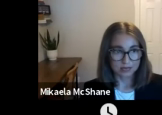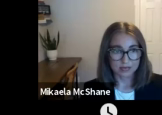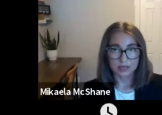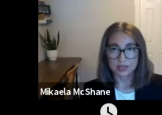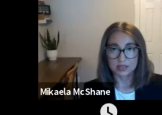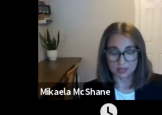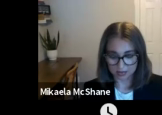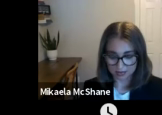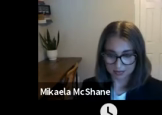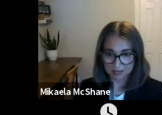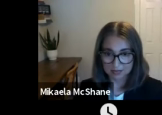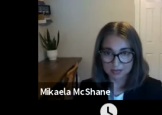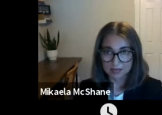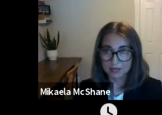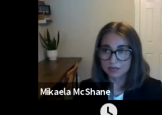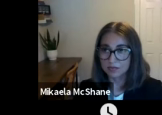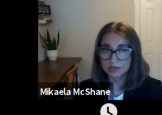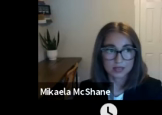So,